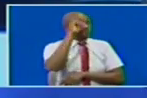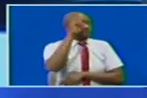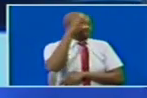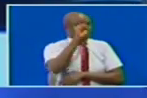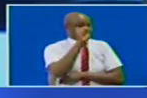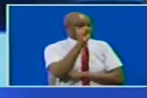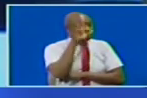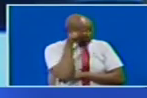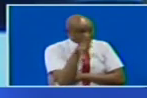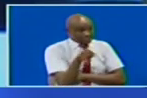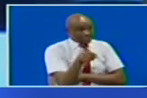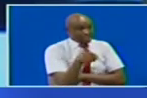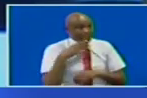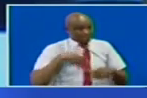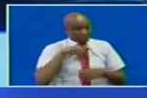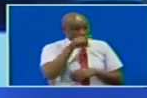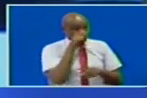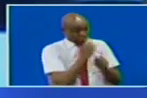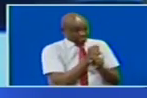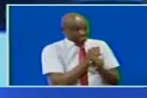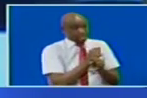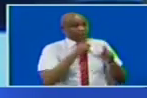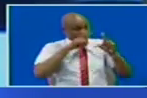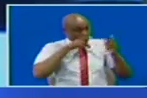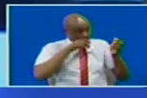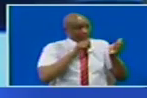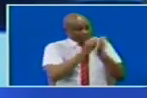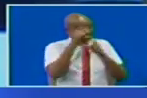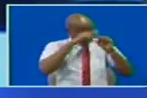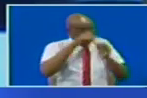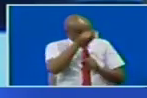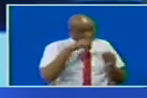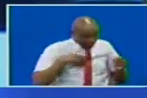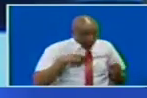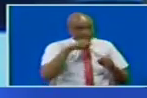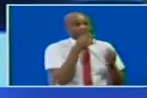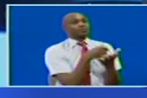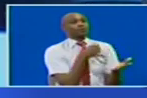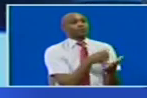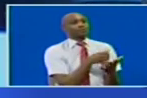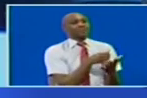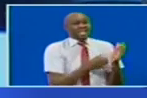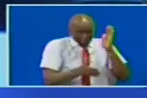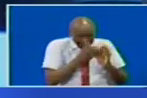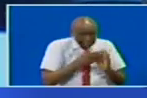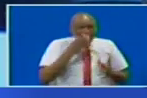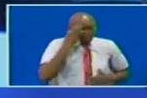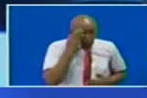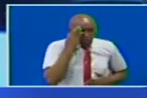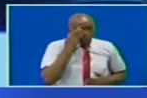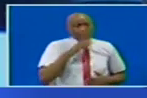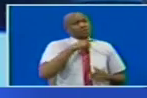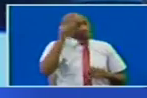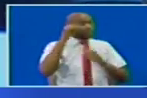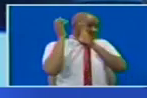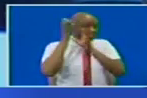the holders of these particular passwords were the ones that we had to zero in. And immediately I went down to